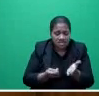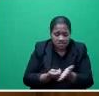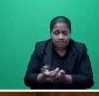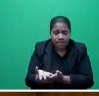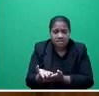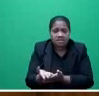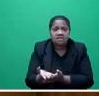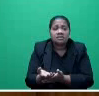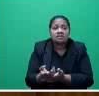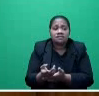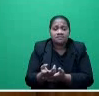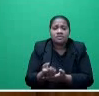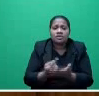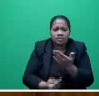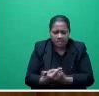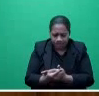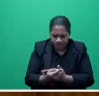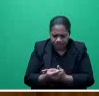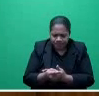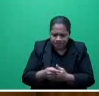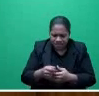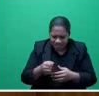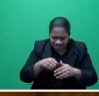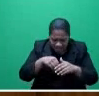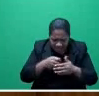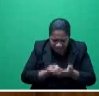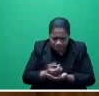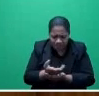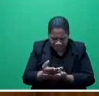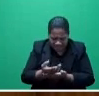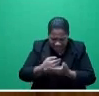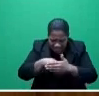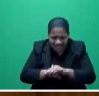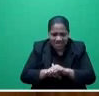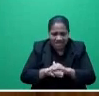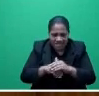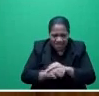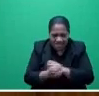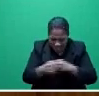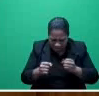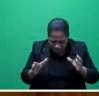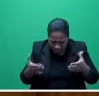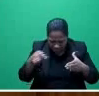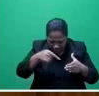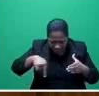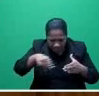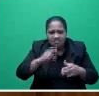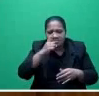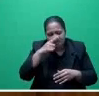get circulated internally in our economy, which thus boosts our businesses and people remain